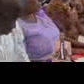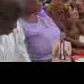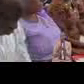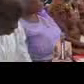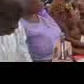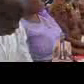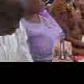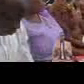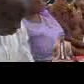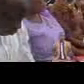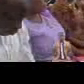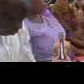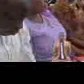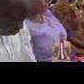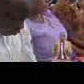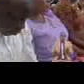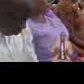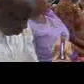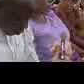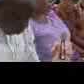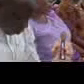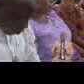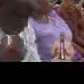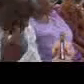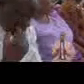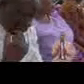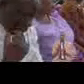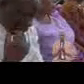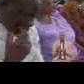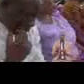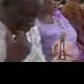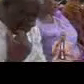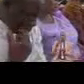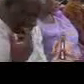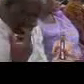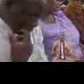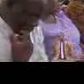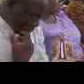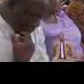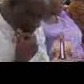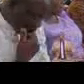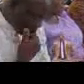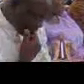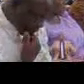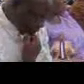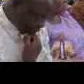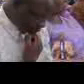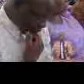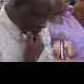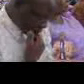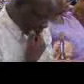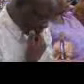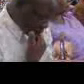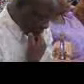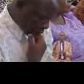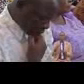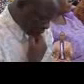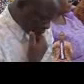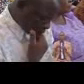to do something, you cannot try soap and do it. Spirit of discouragement, cancelled in your life in Jesus' name.